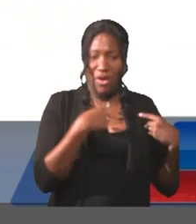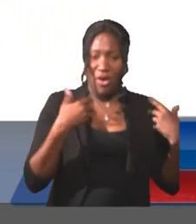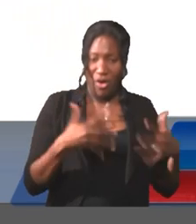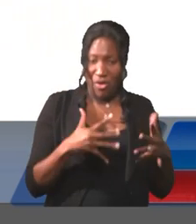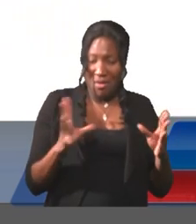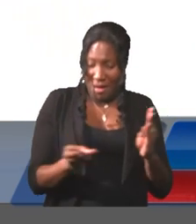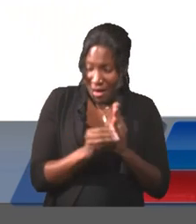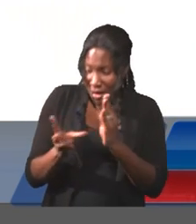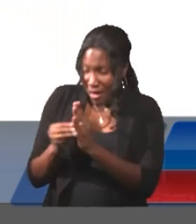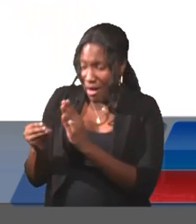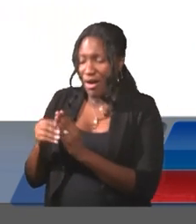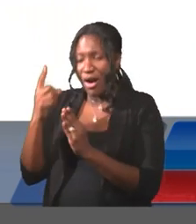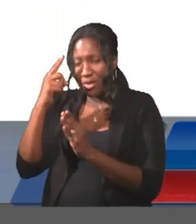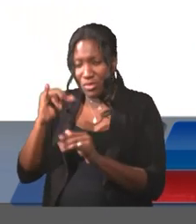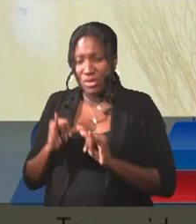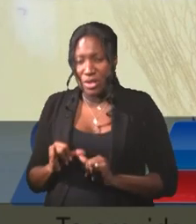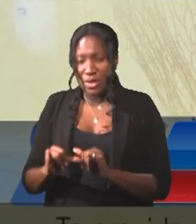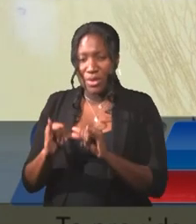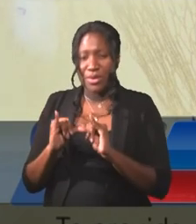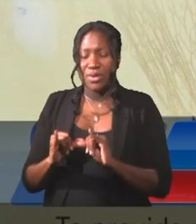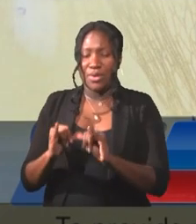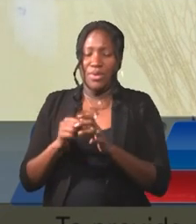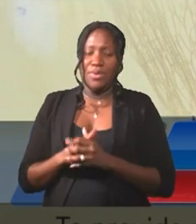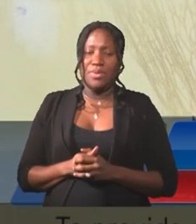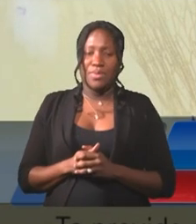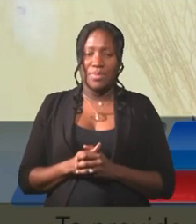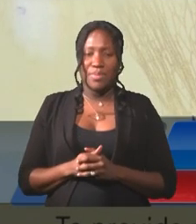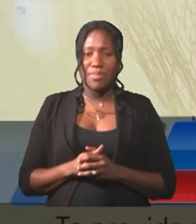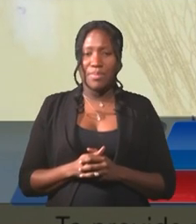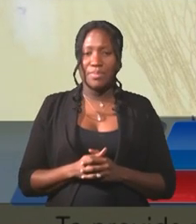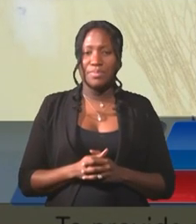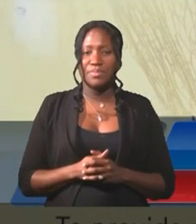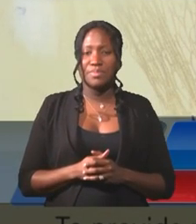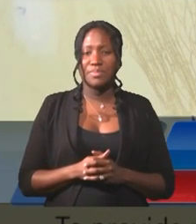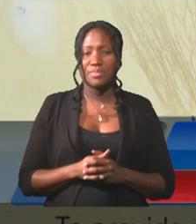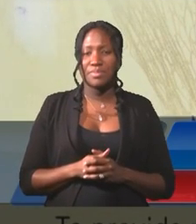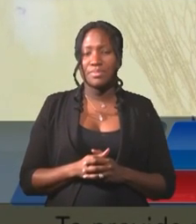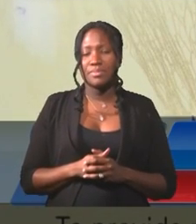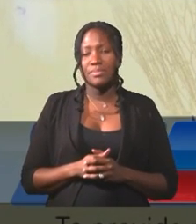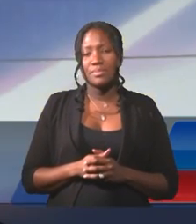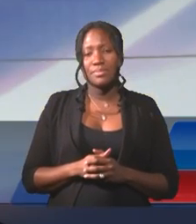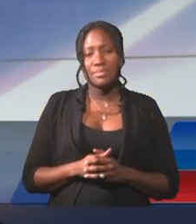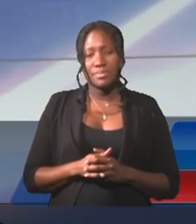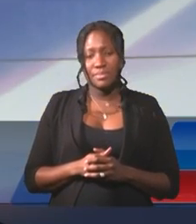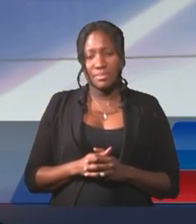will continue our drive. Sonolala, TTT News.